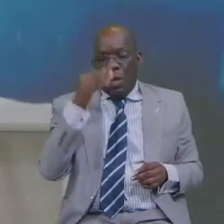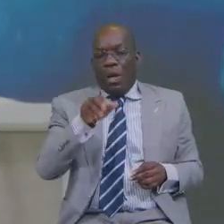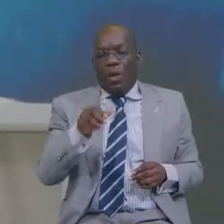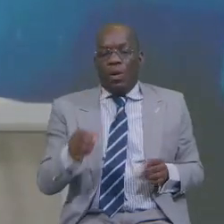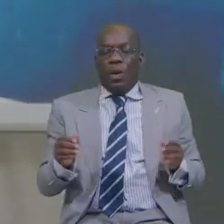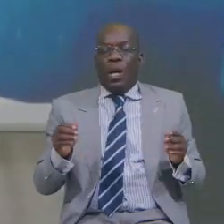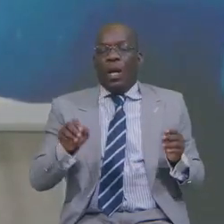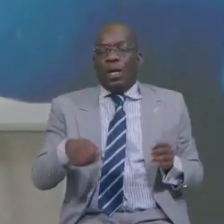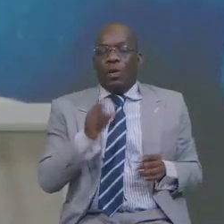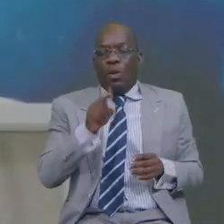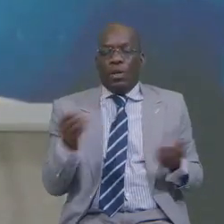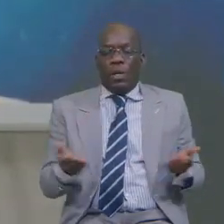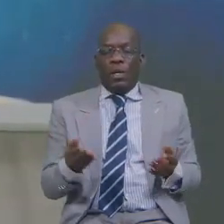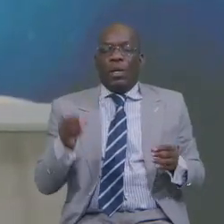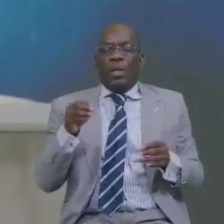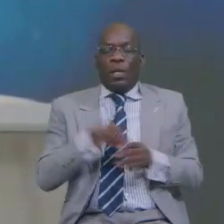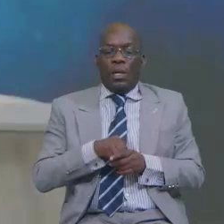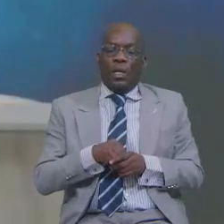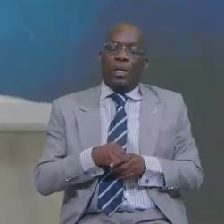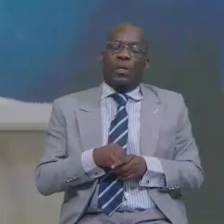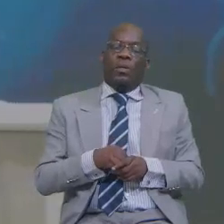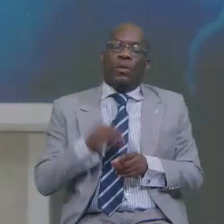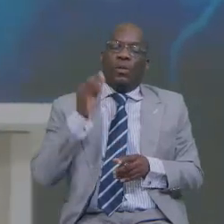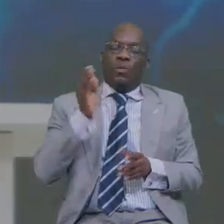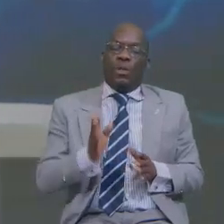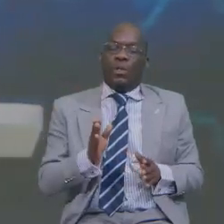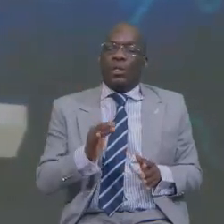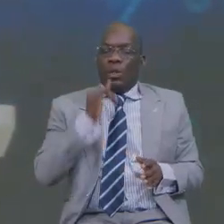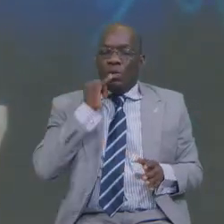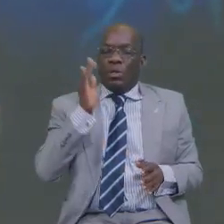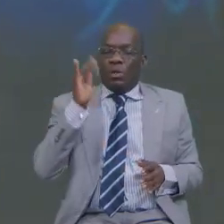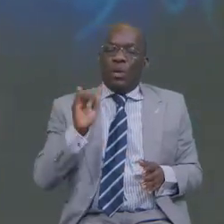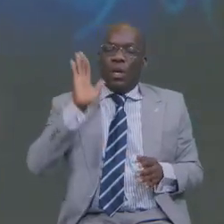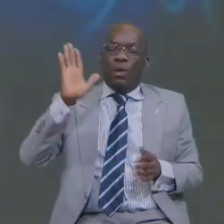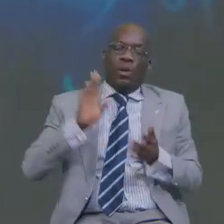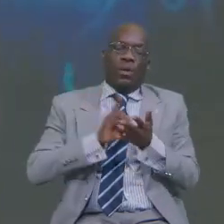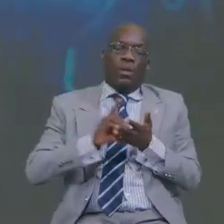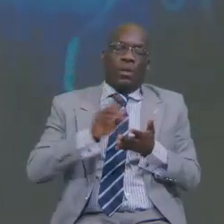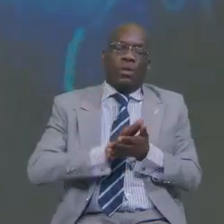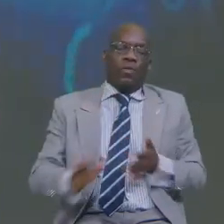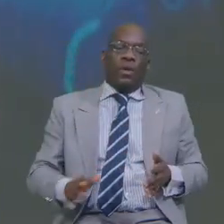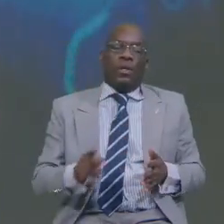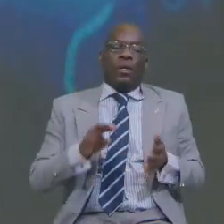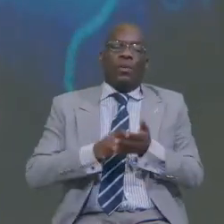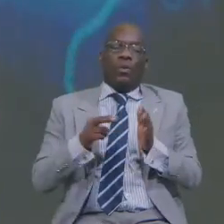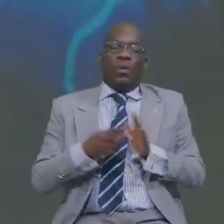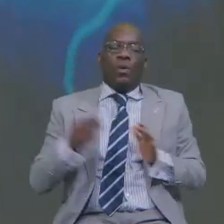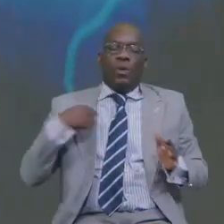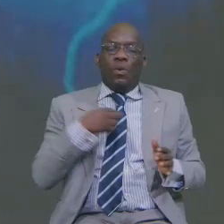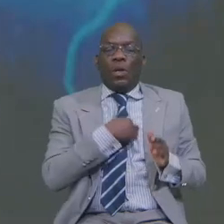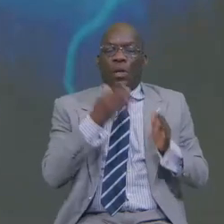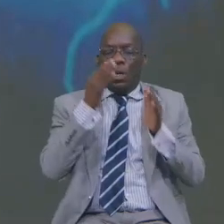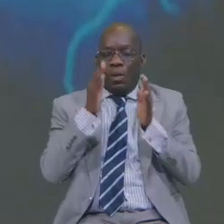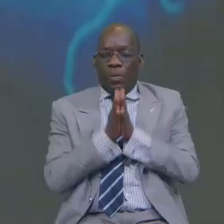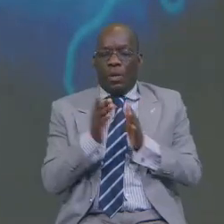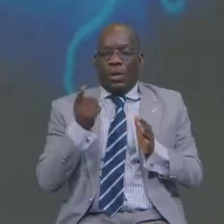being in ministry, is by your divine purpose. And we pray the reason you called us